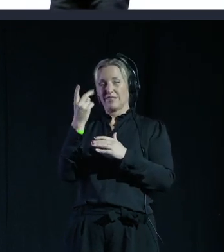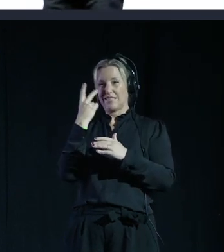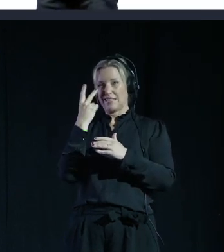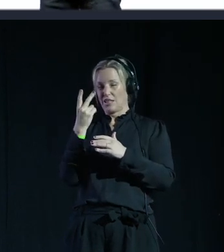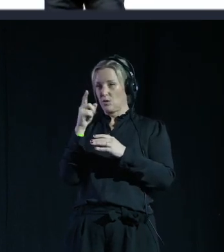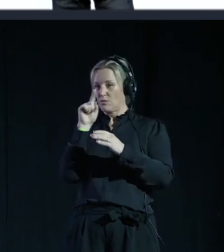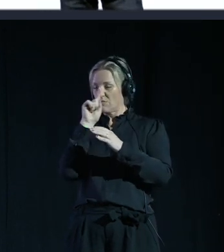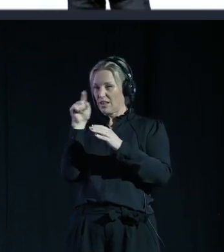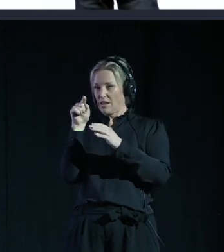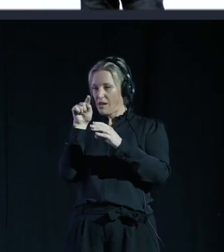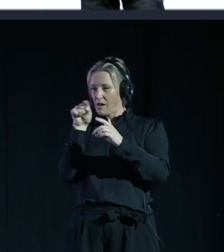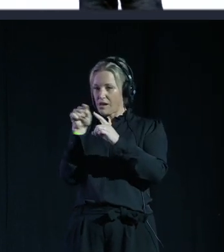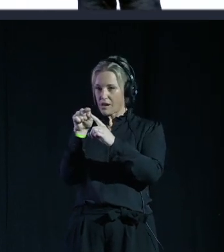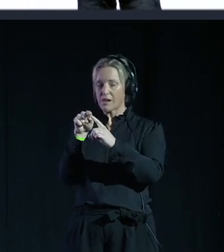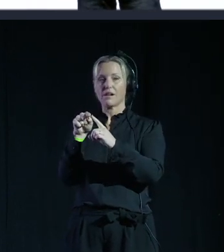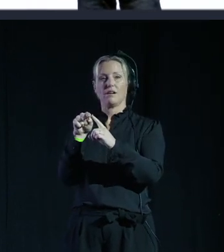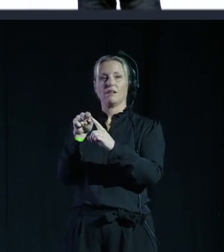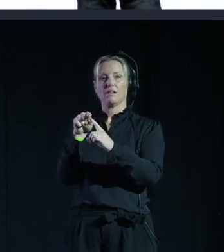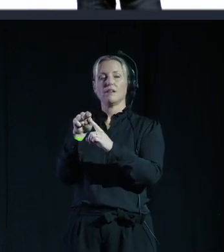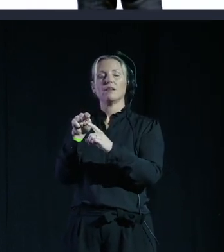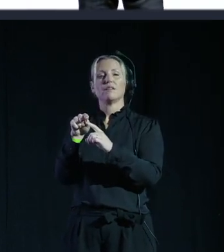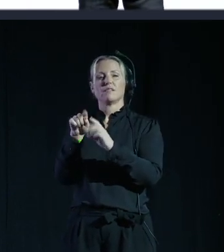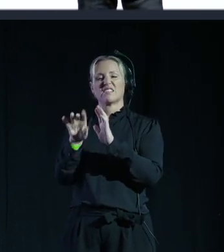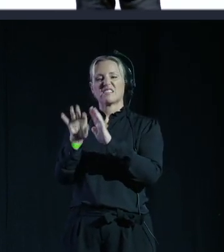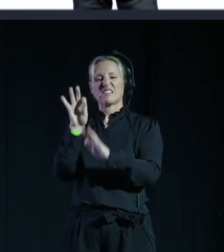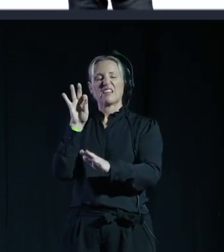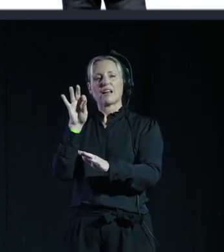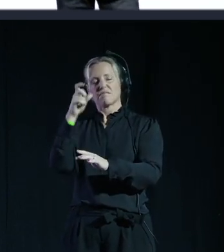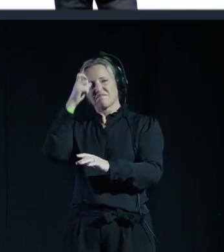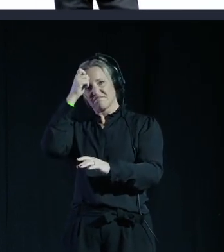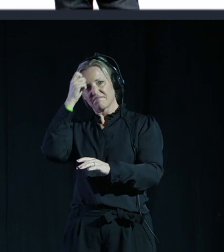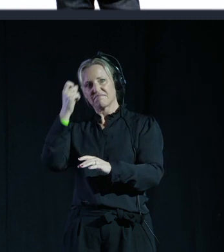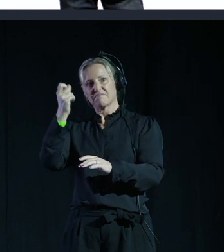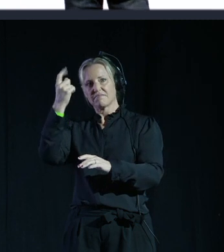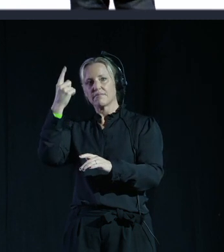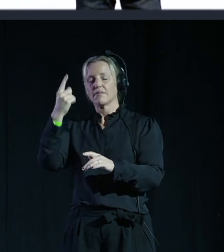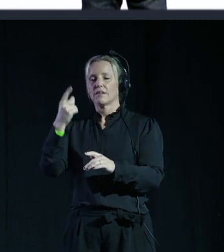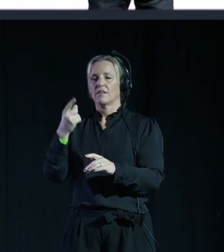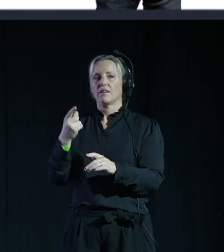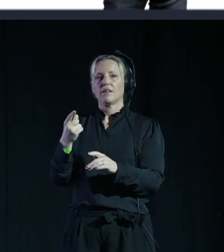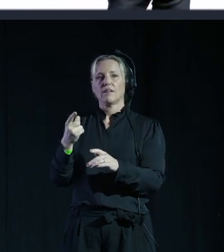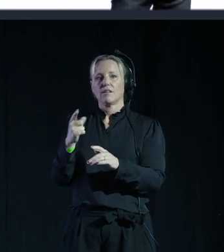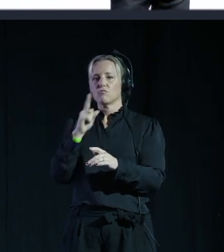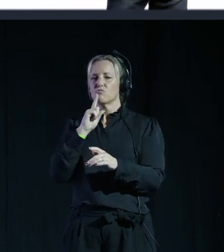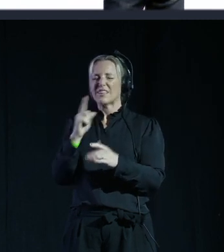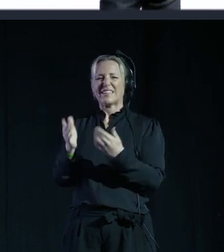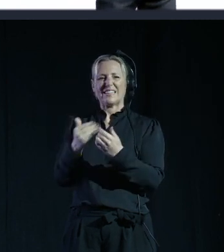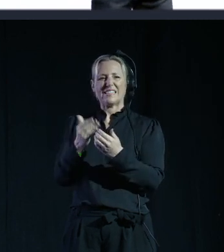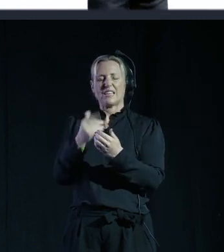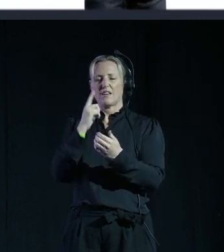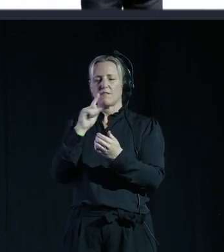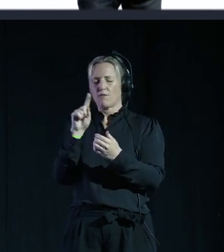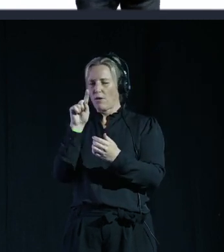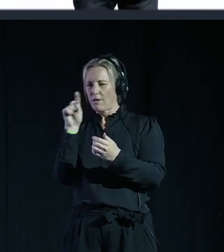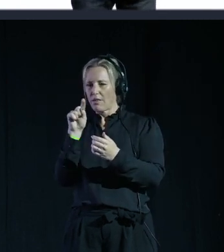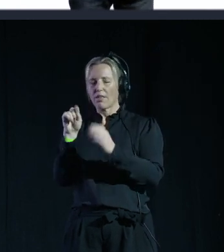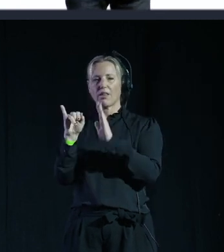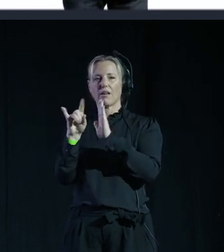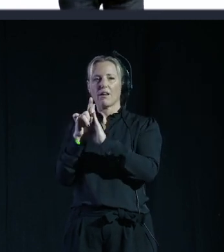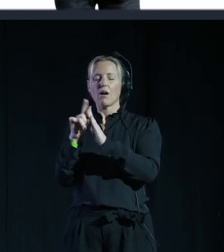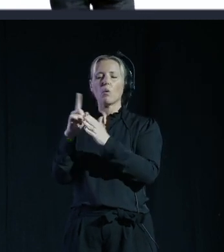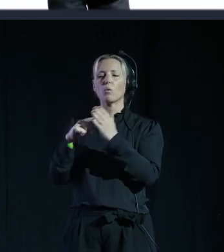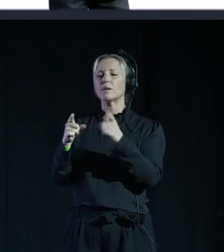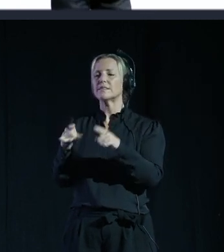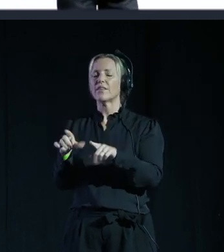way, and this is where you can select and understand and drill across and drill down. It's a really easy interface for you to understand what's